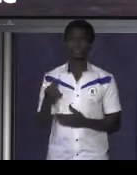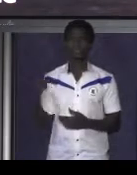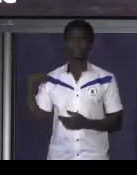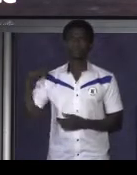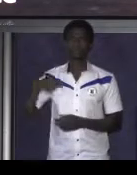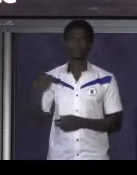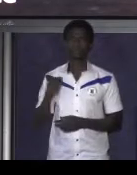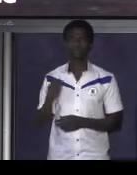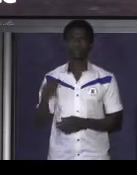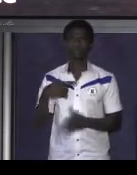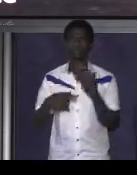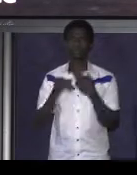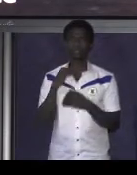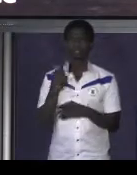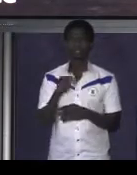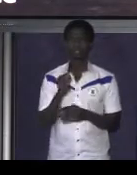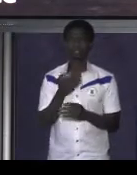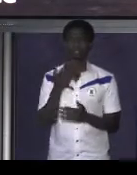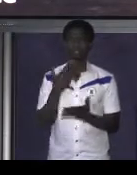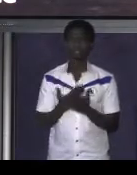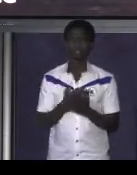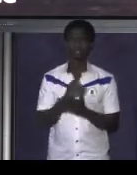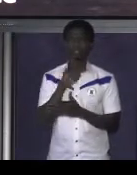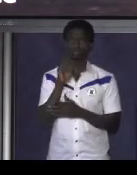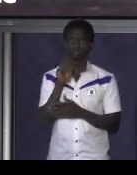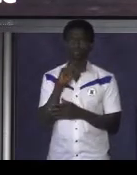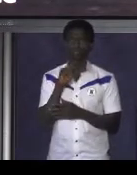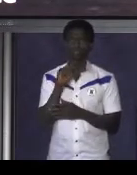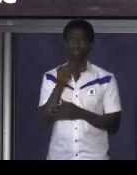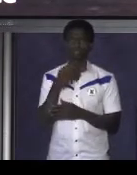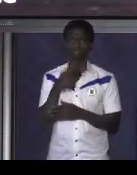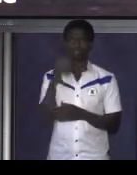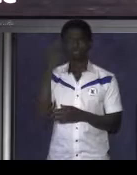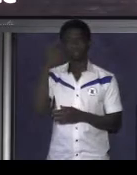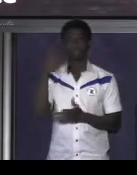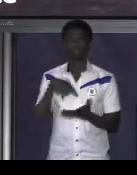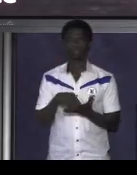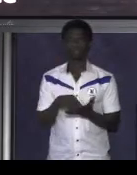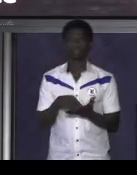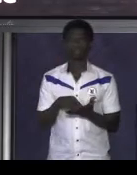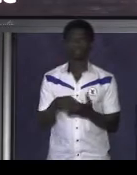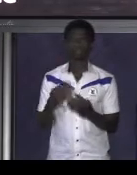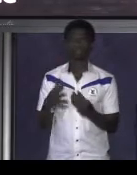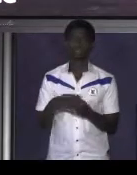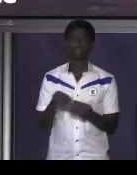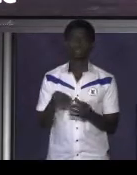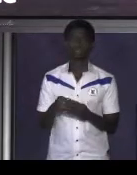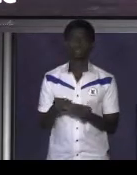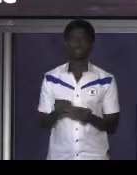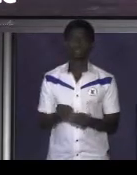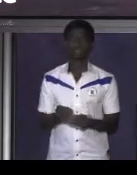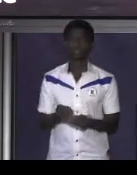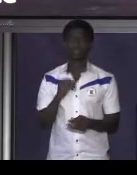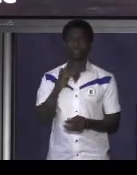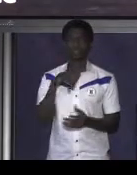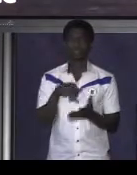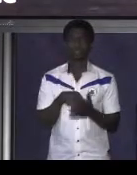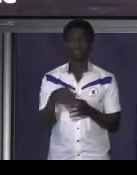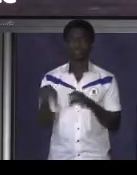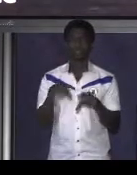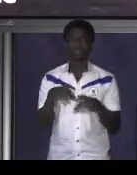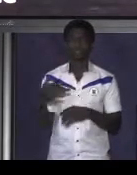dash. What is the appropriate question tag for this, this sentence? Is it did